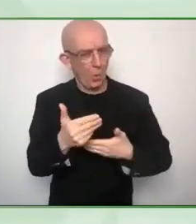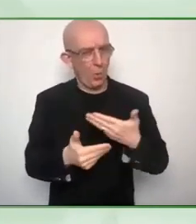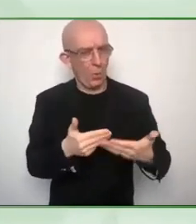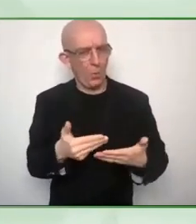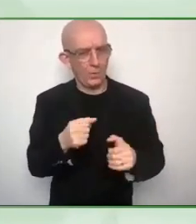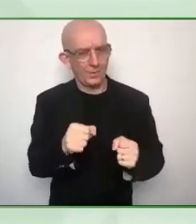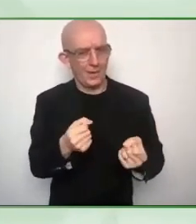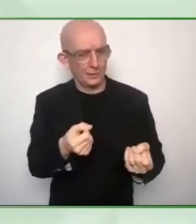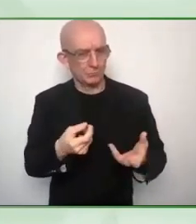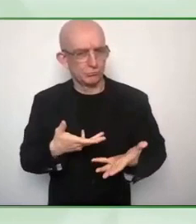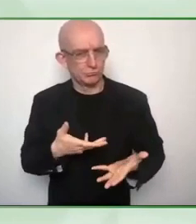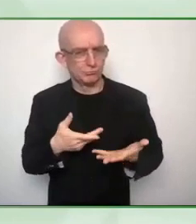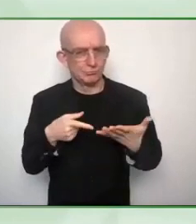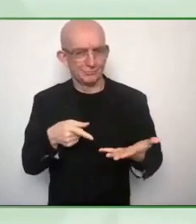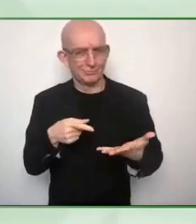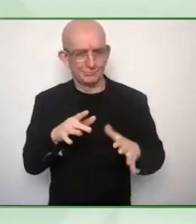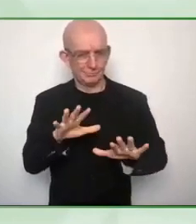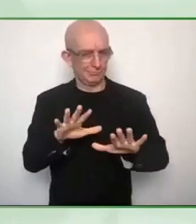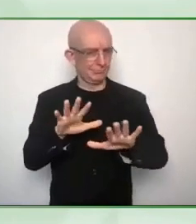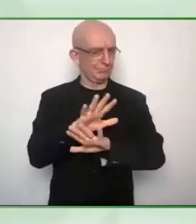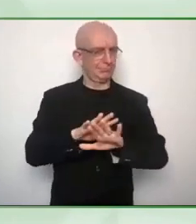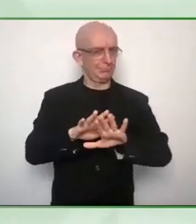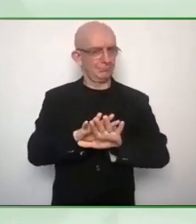think, as I said before,